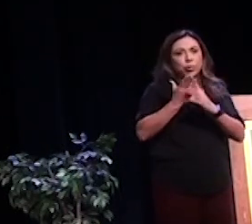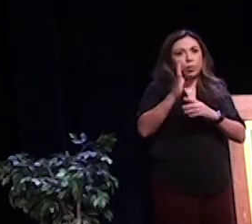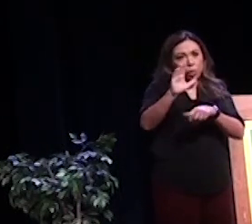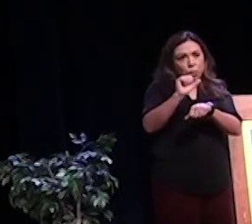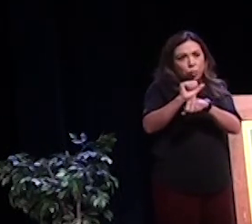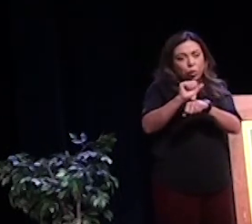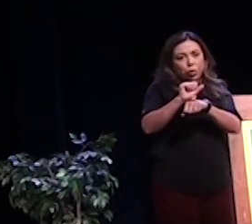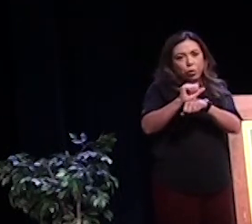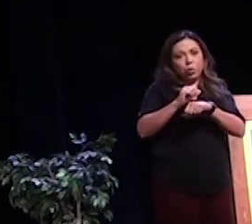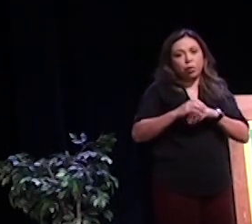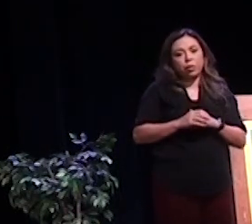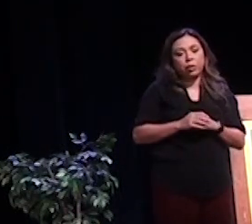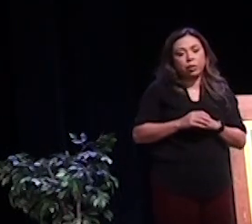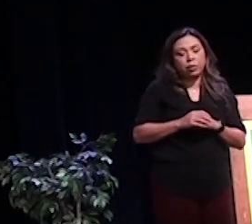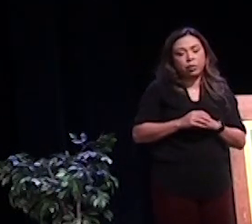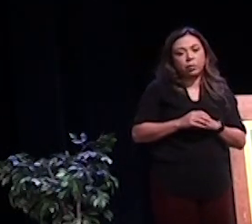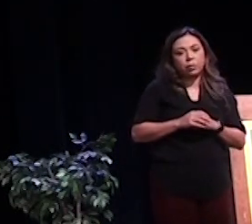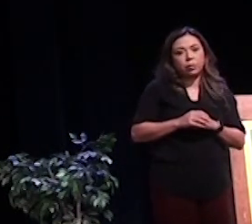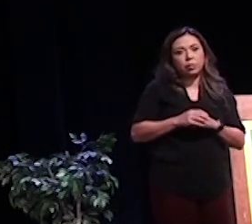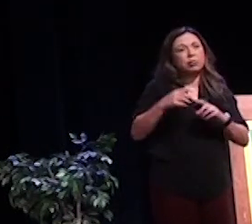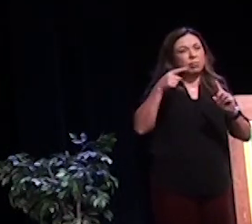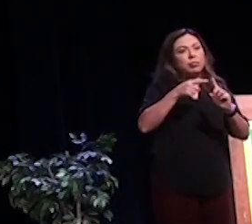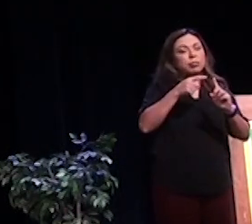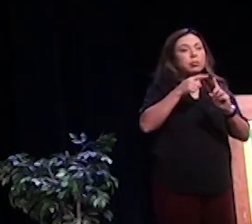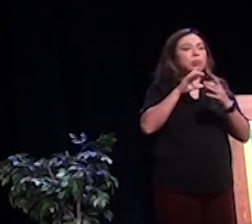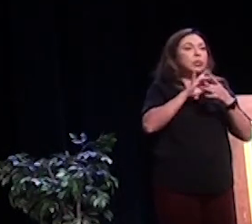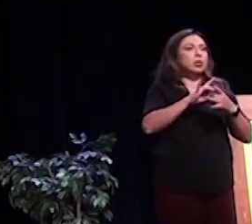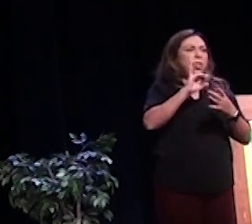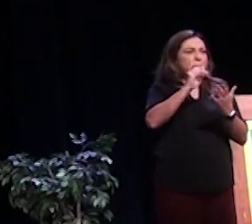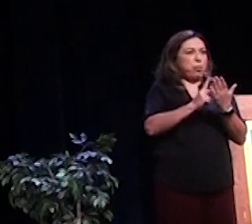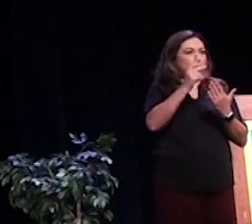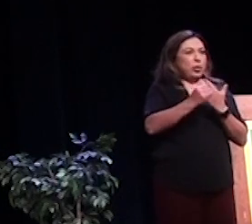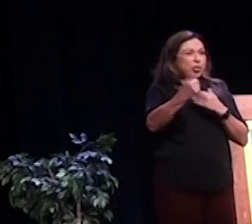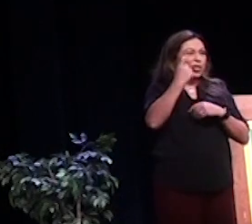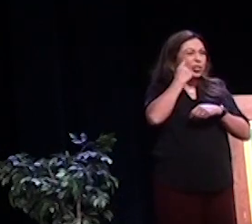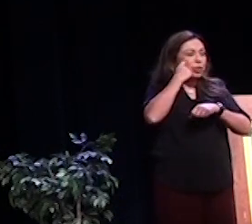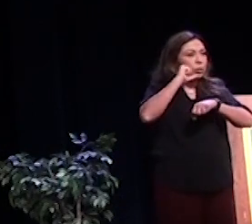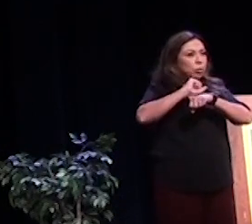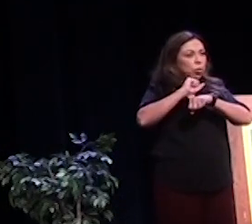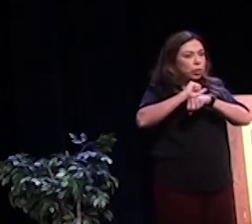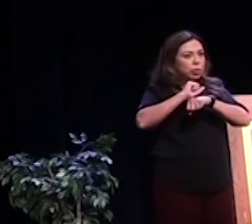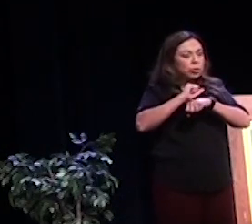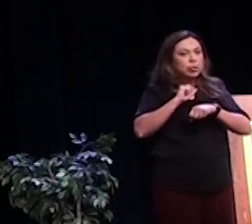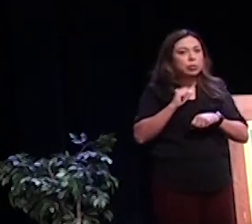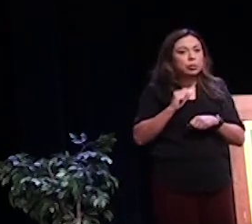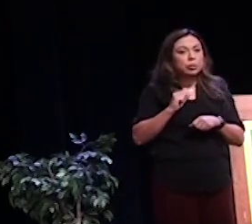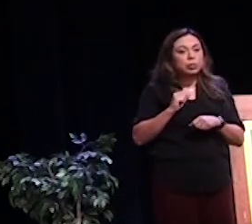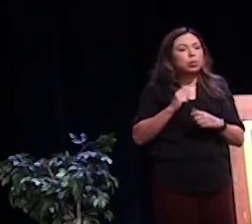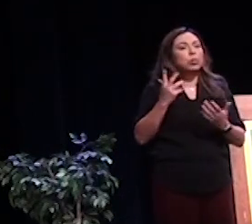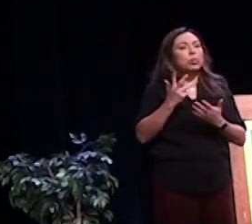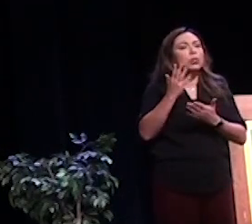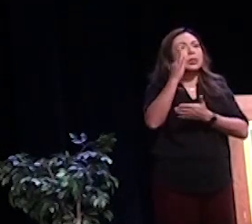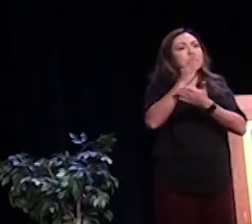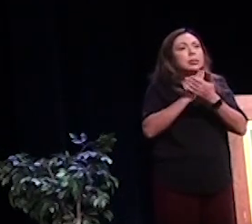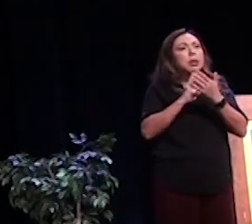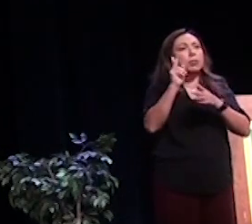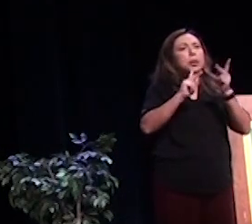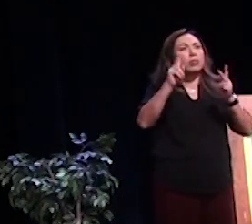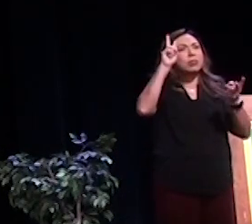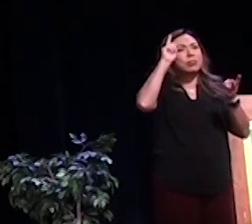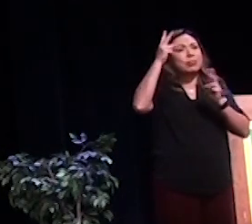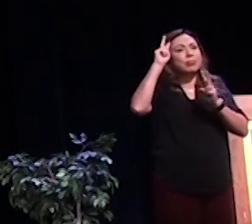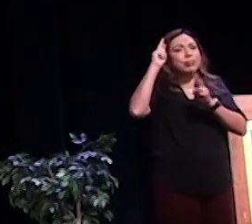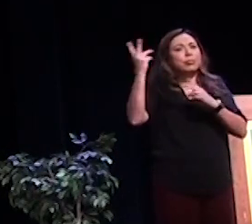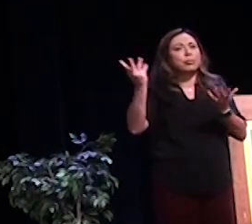with the project that you just recently worked on, and what are some of the